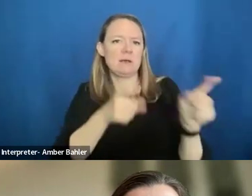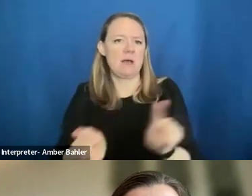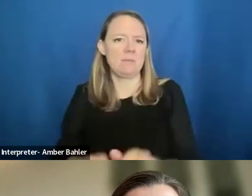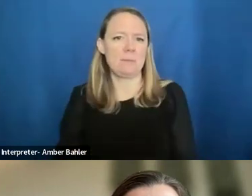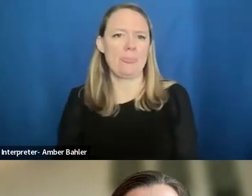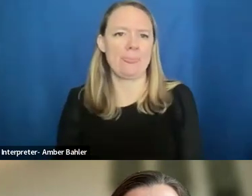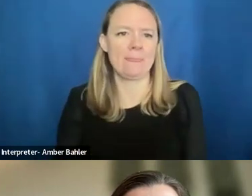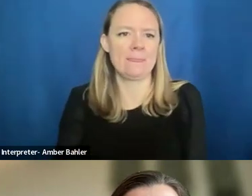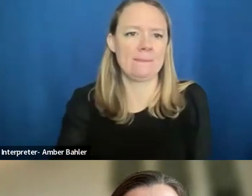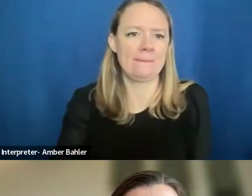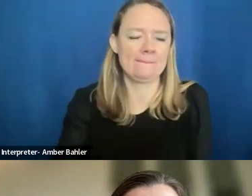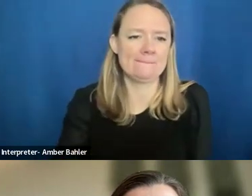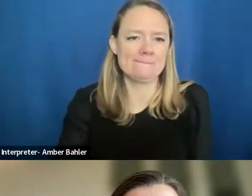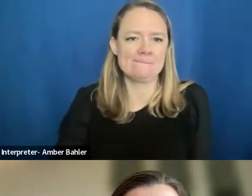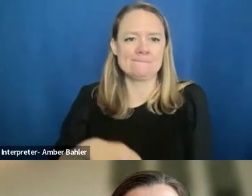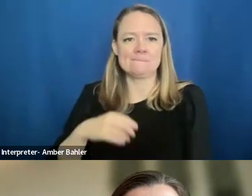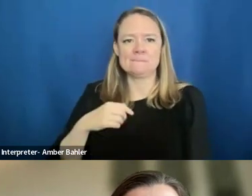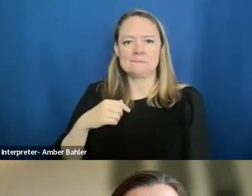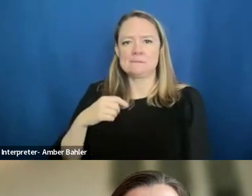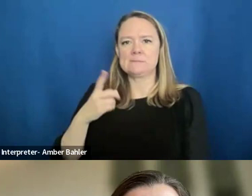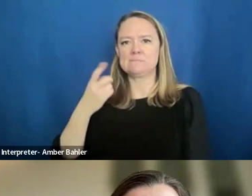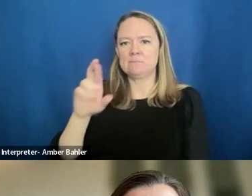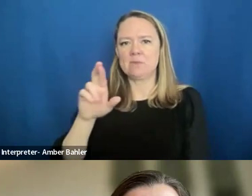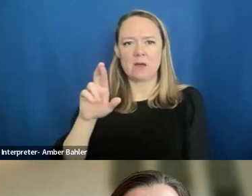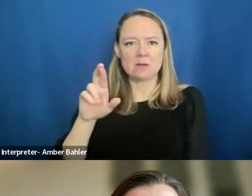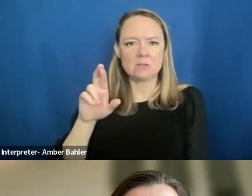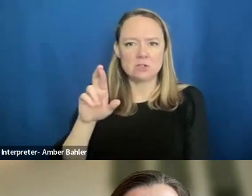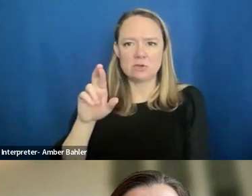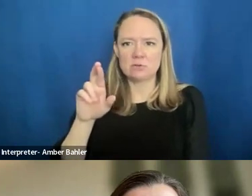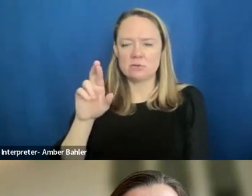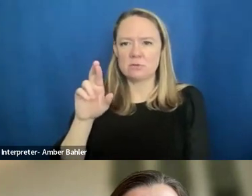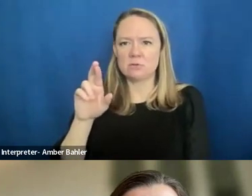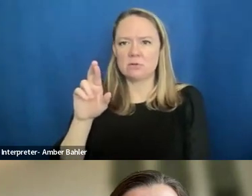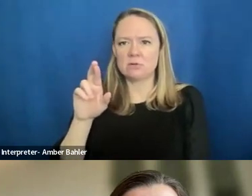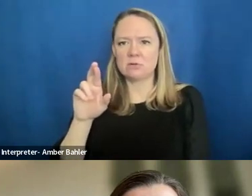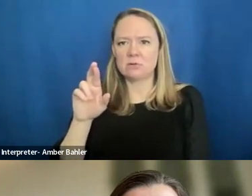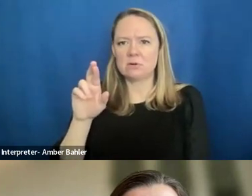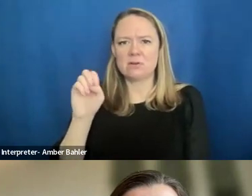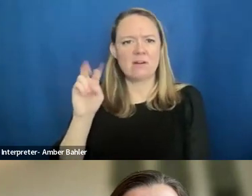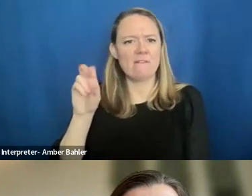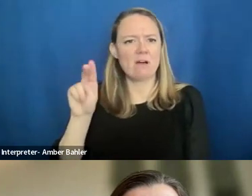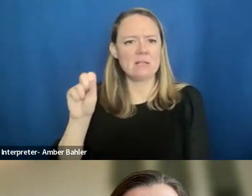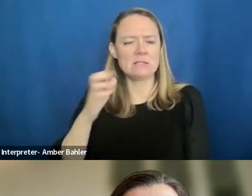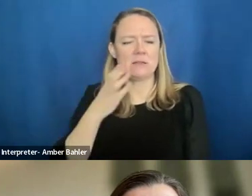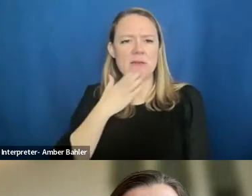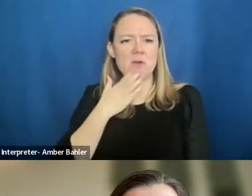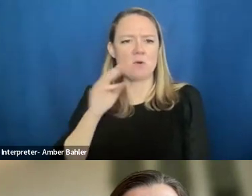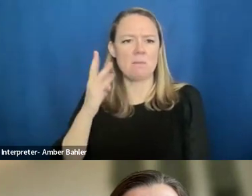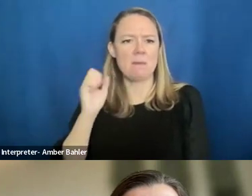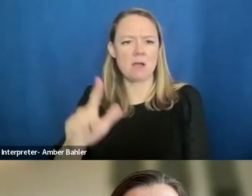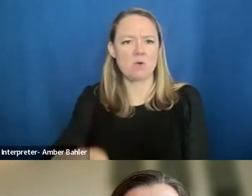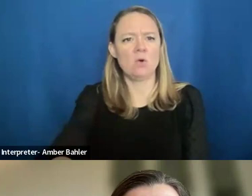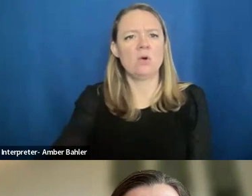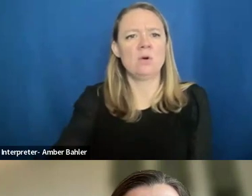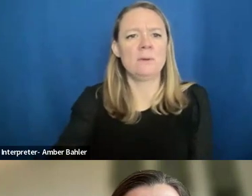And Dr. Owens, thank you, Michael. Yeah, thank you. I think, you know, what I kind of said in my